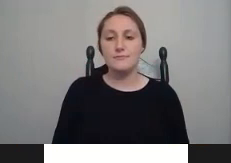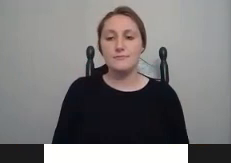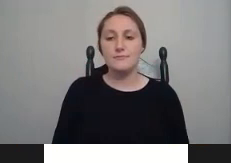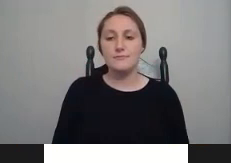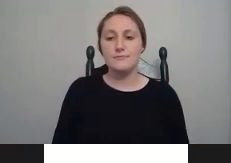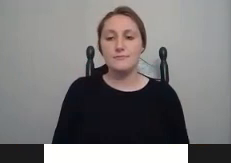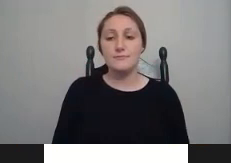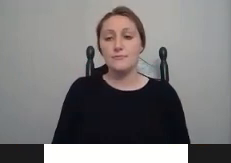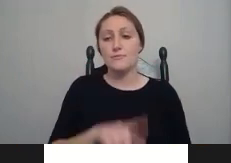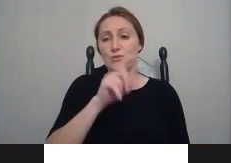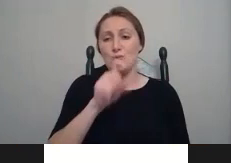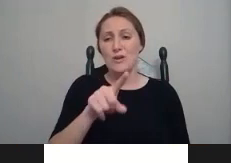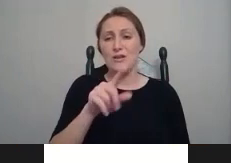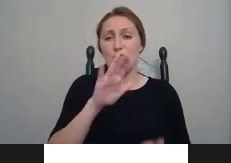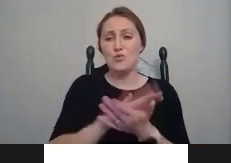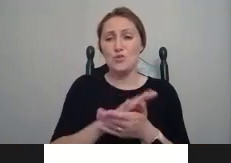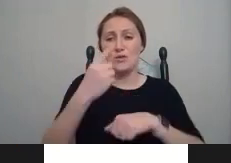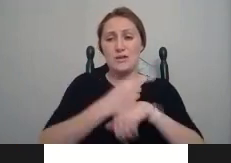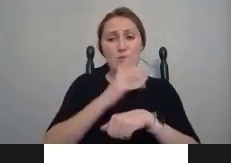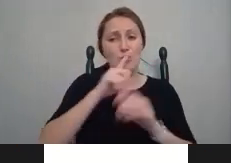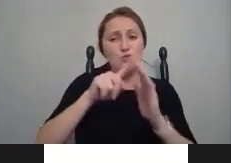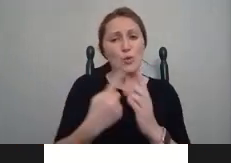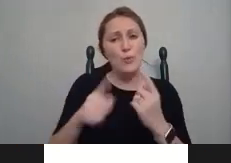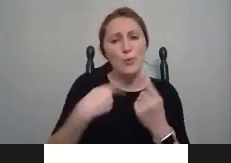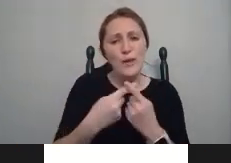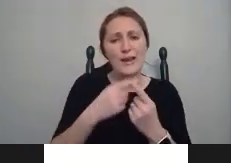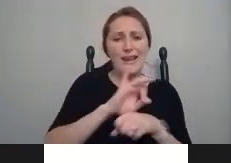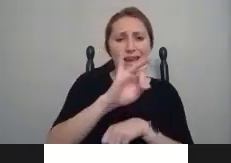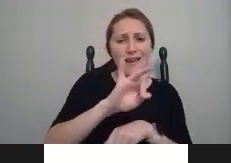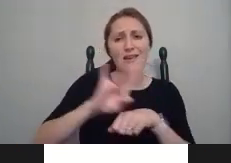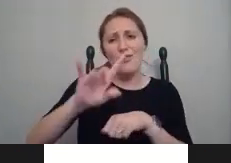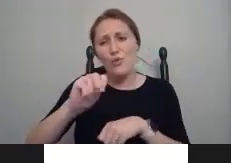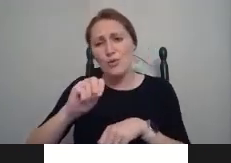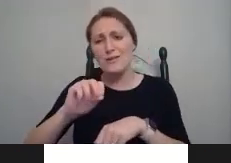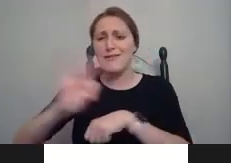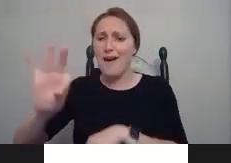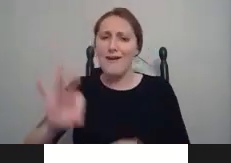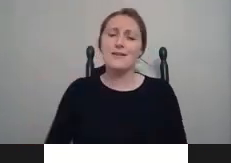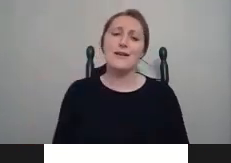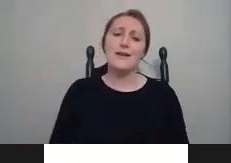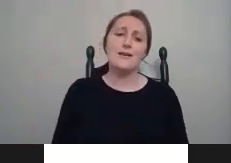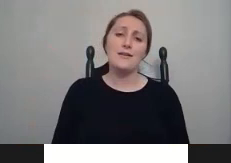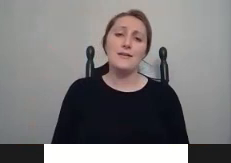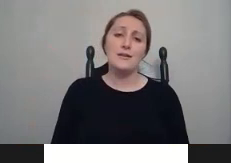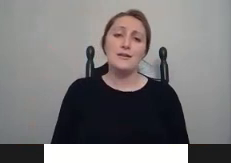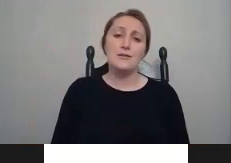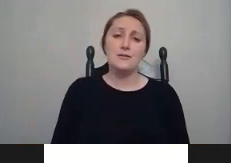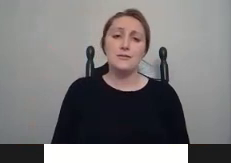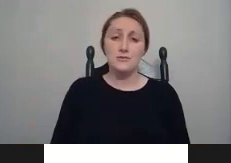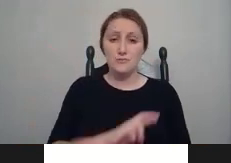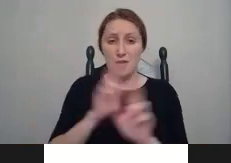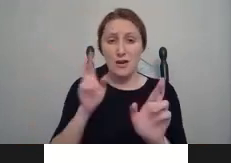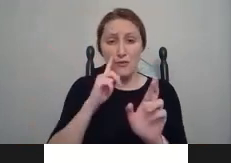Just a question about when our school day will start. Is it going to start at 8, 8:30, 9 o'clock? Are we ready for